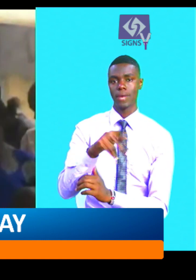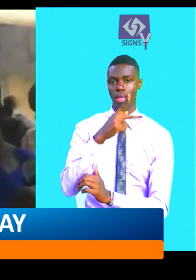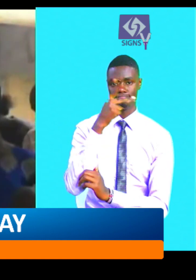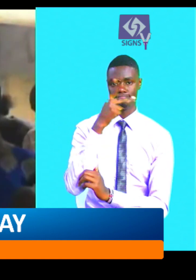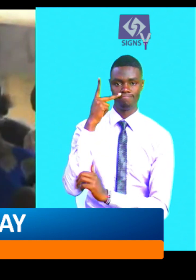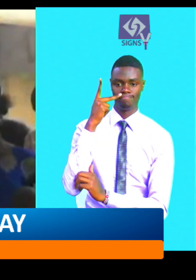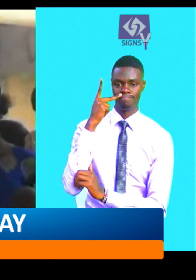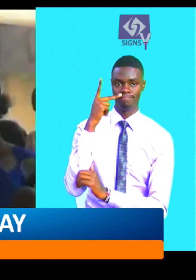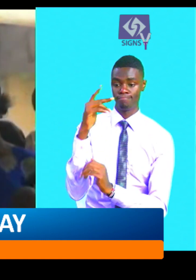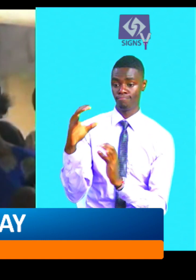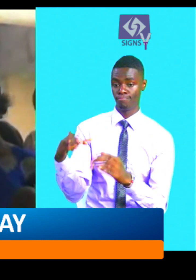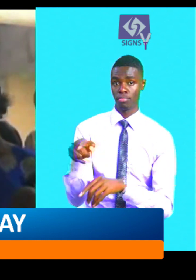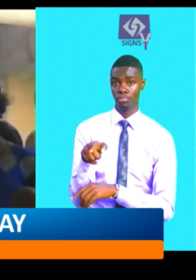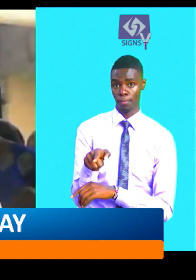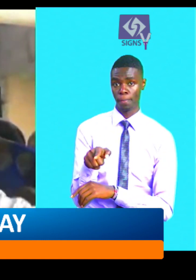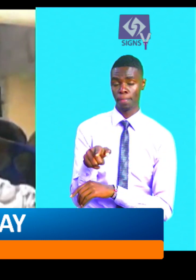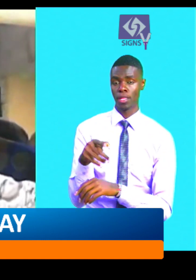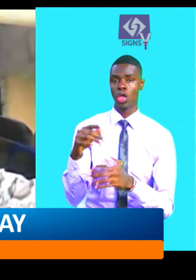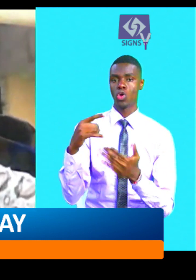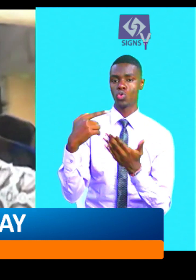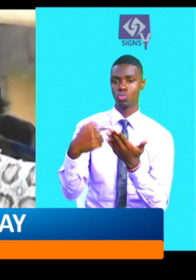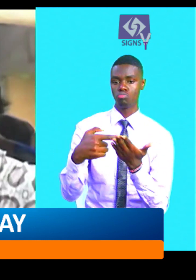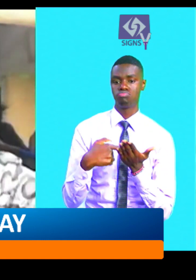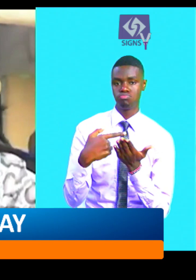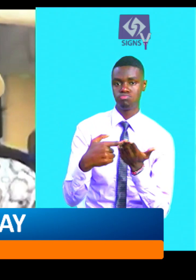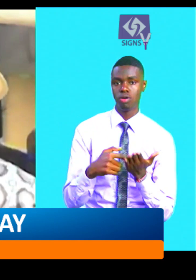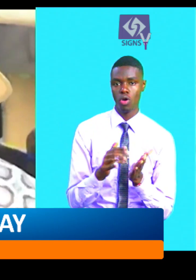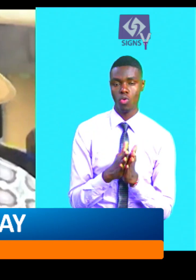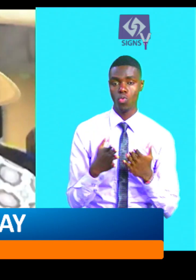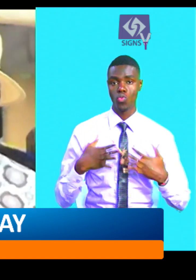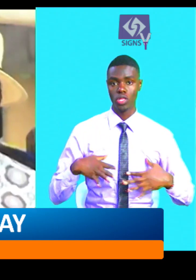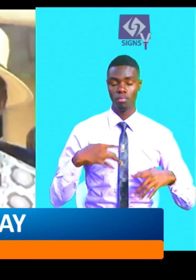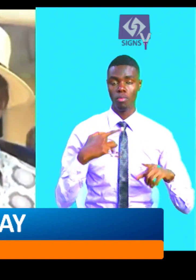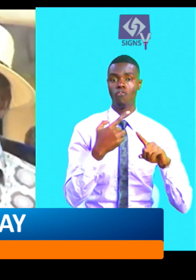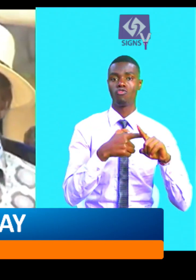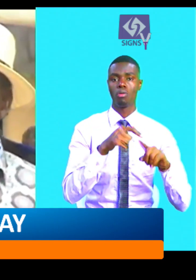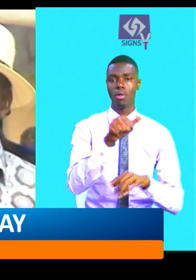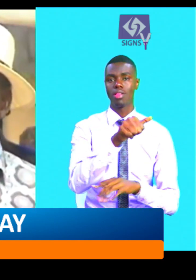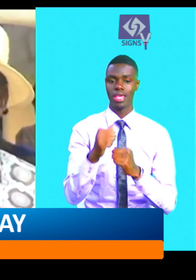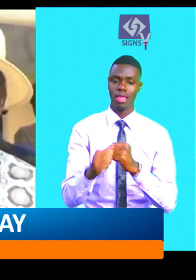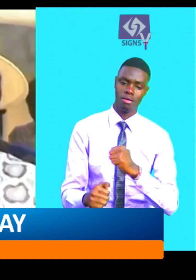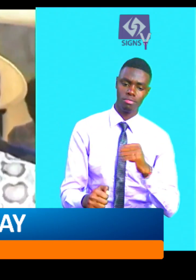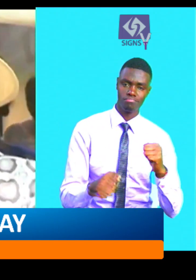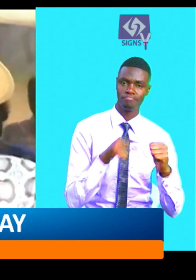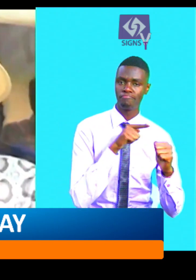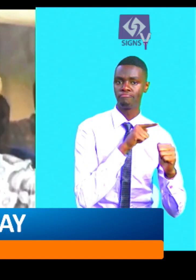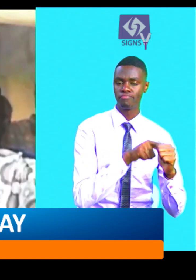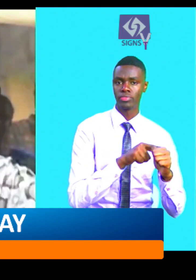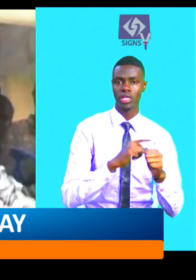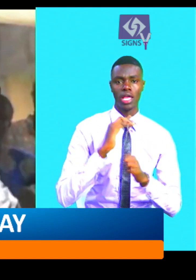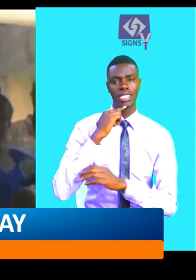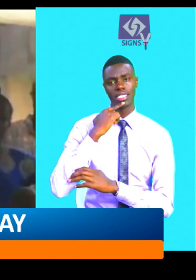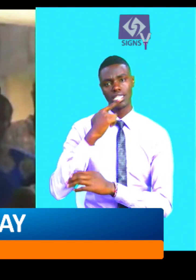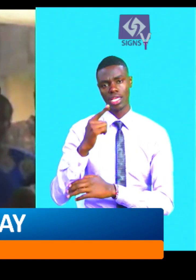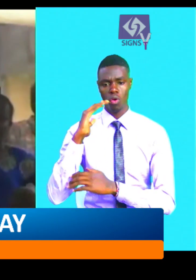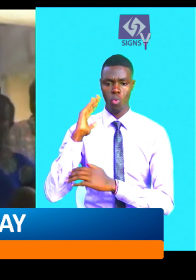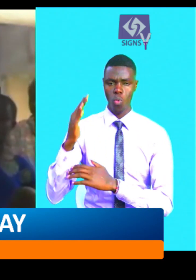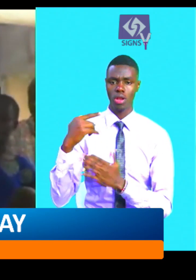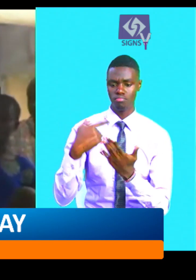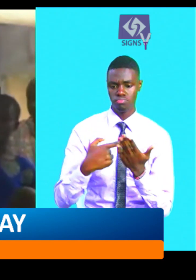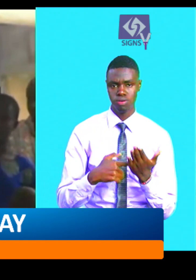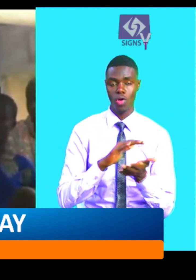lack seriousness, we are prepared to go back. Tumetoa tume ambayo inaongozwa na Bwana Kalonzo